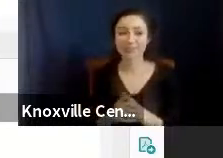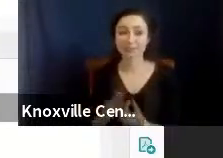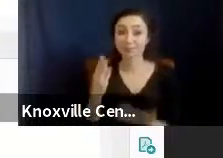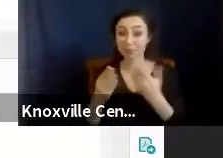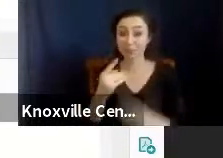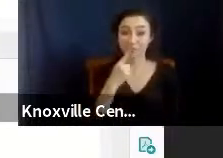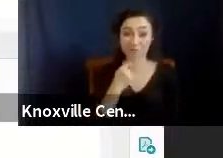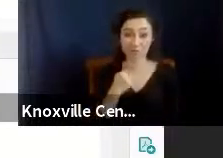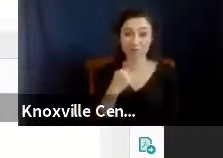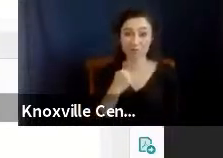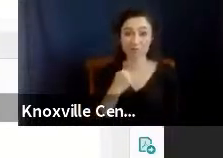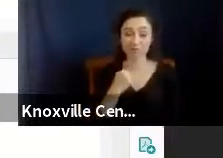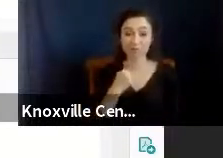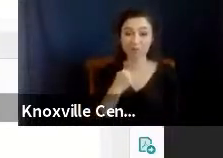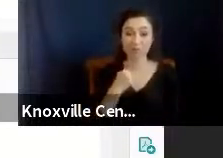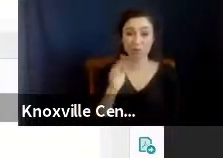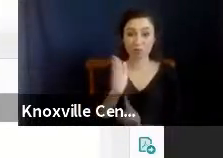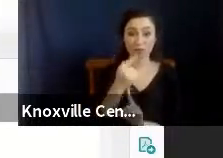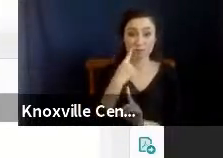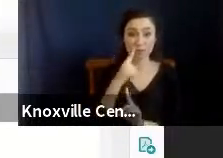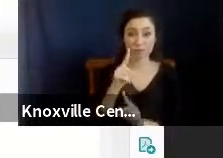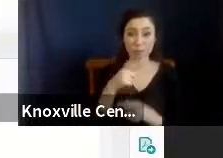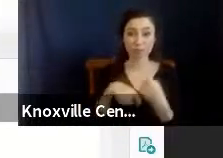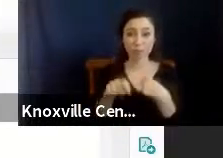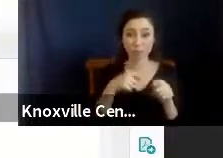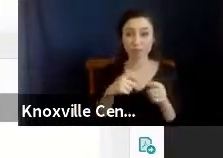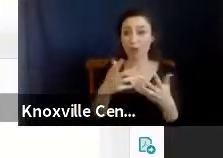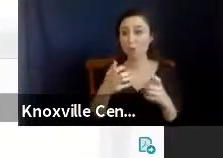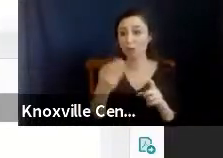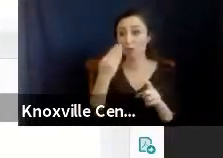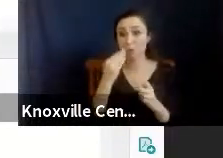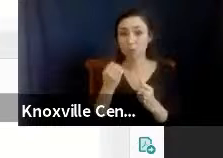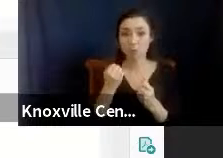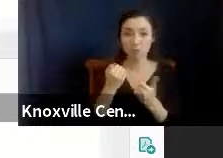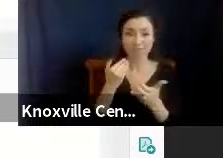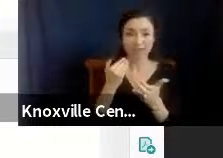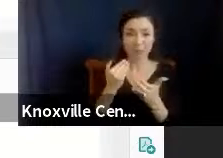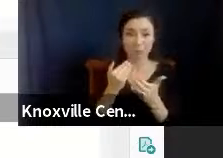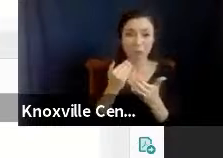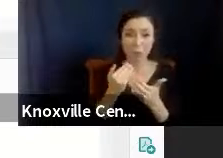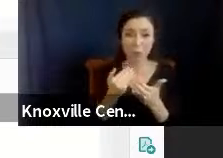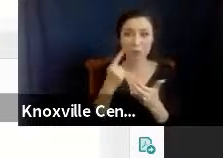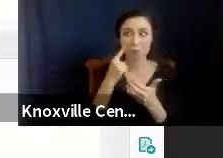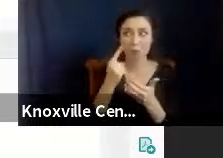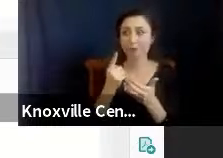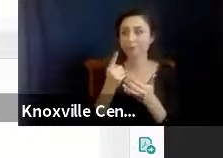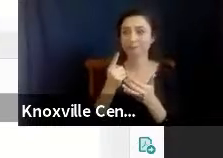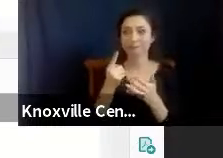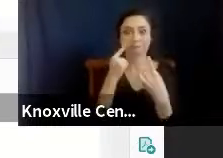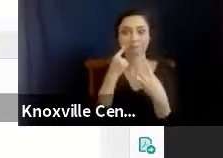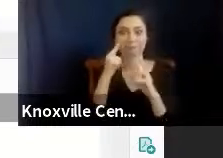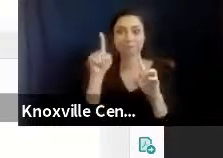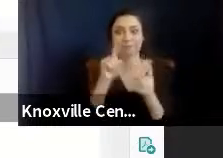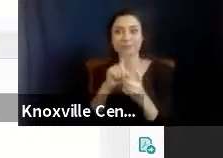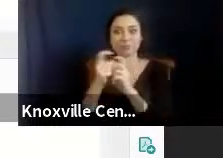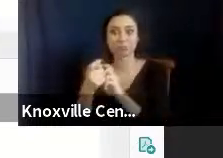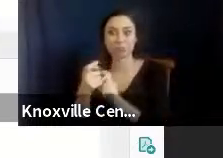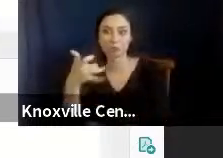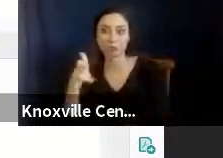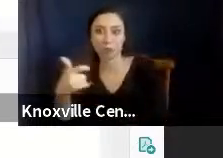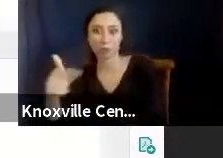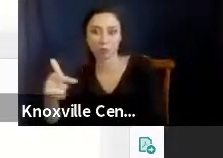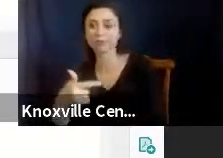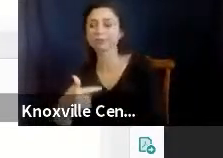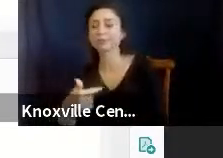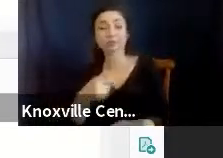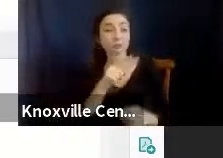red zone, let's say, for substitutes. I'd like to know how close the system is of getting out of the red zone. Okay. So are you talking about